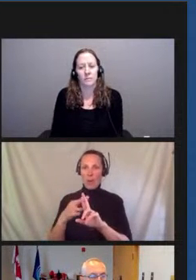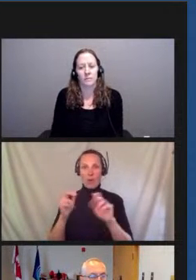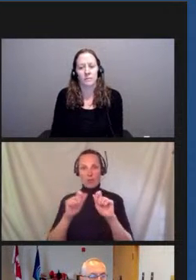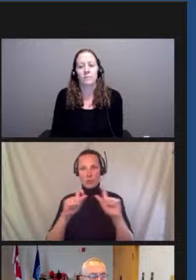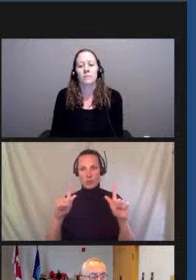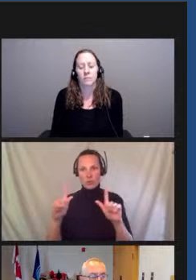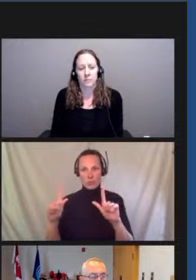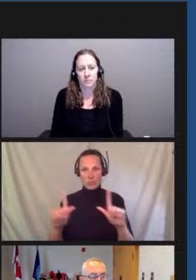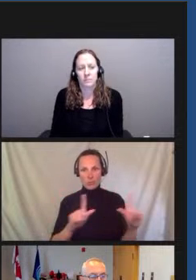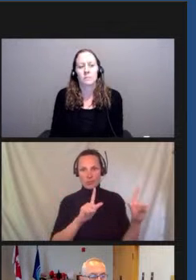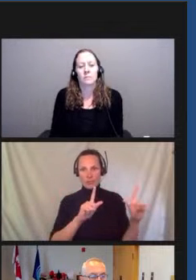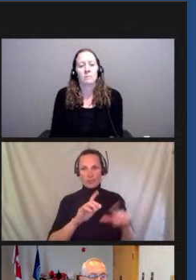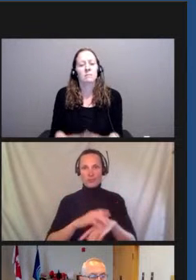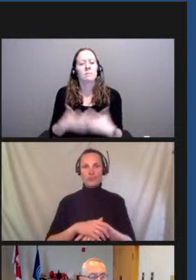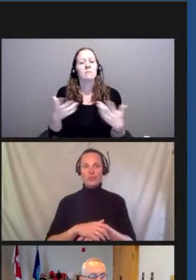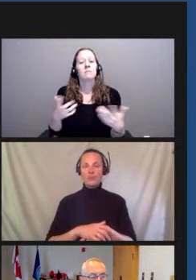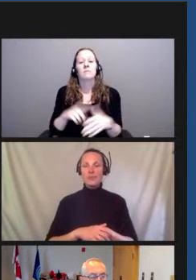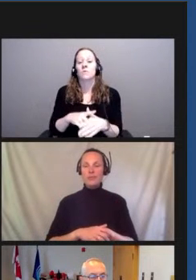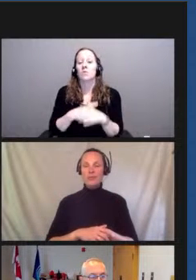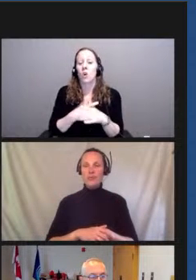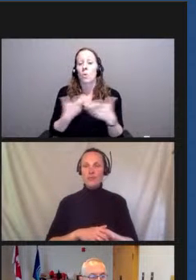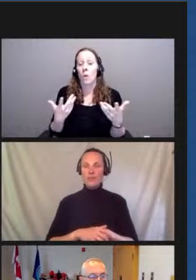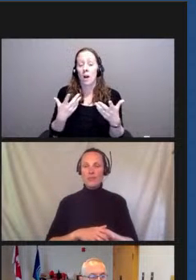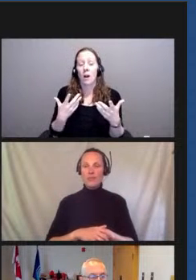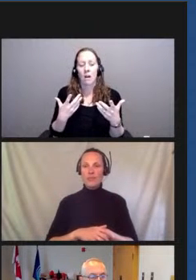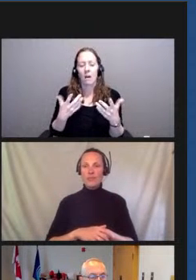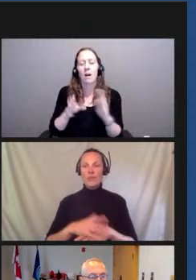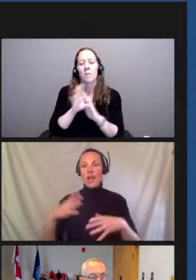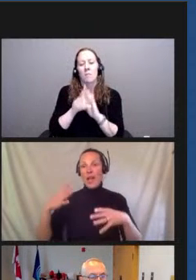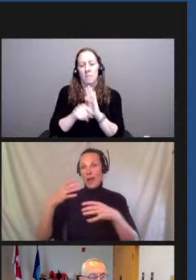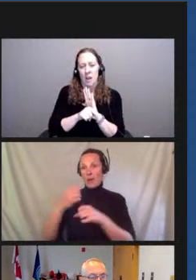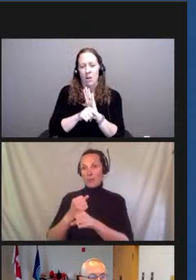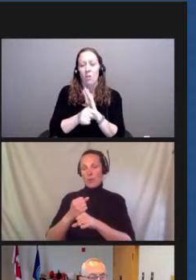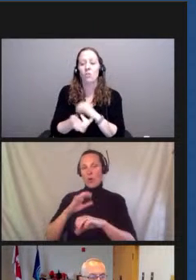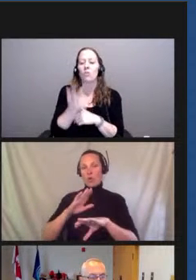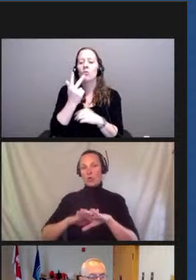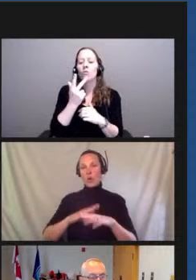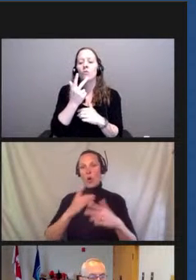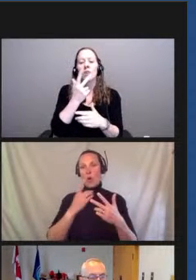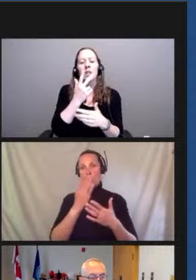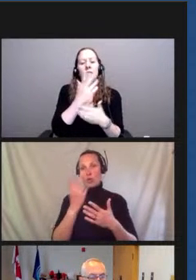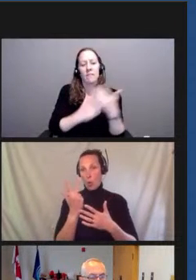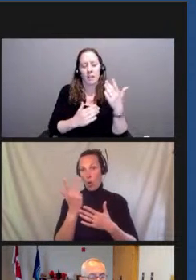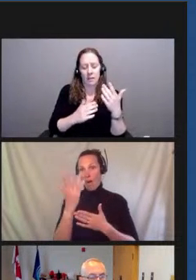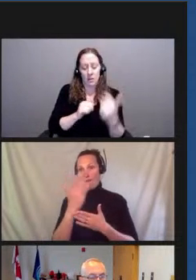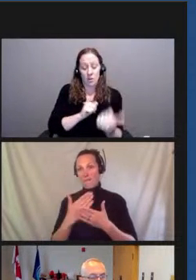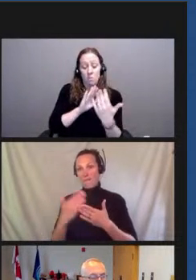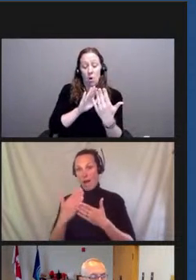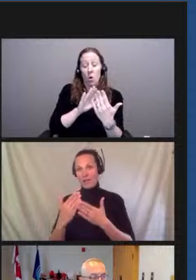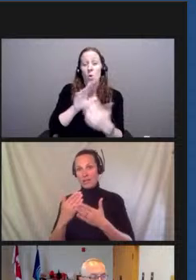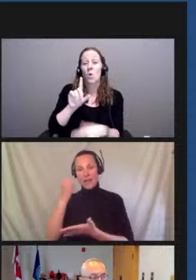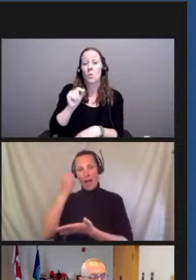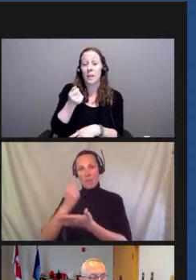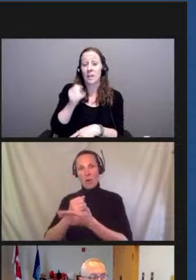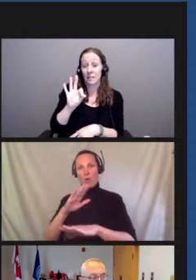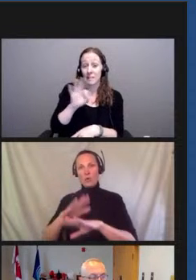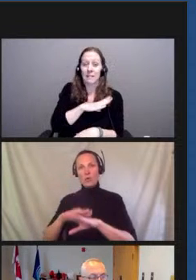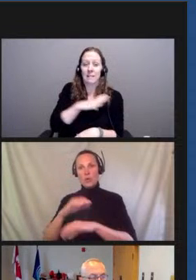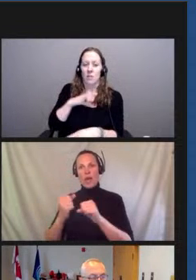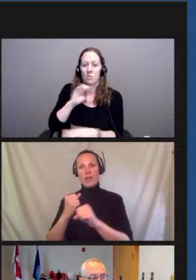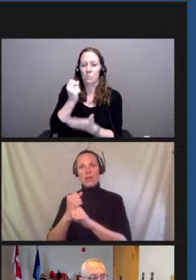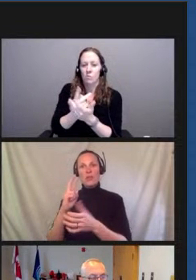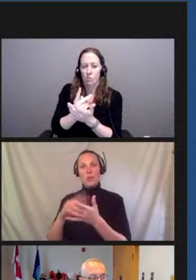We'll start with a brief refresher on the 3-phased approach Council approved in 2019 to develop the Solid Waste Master